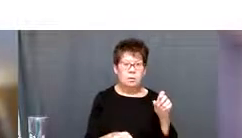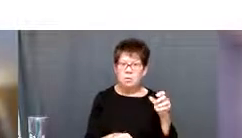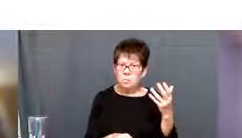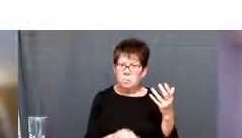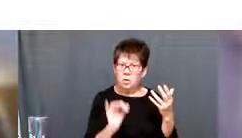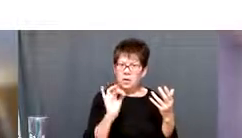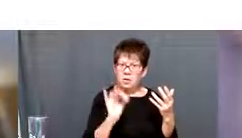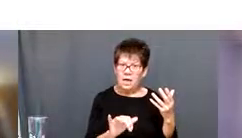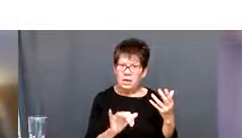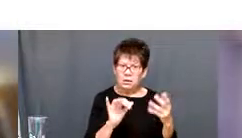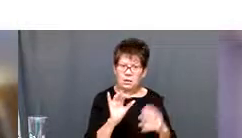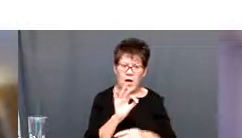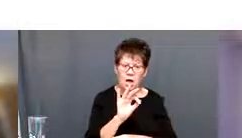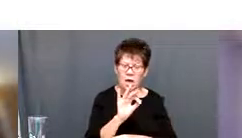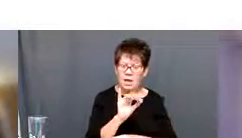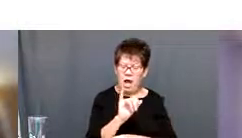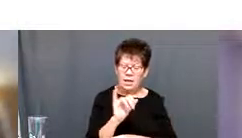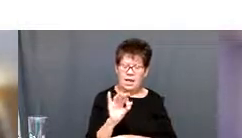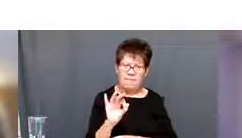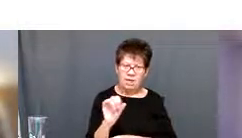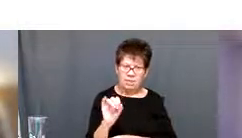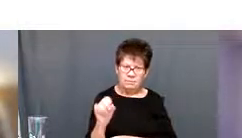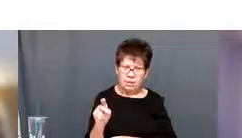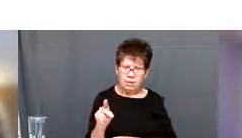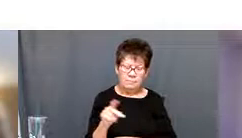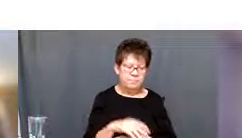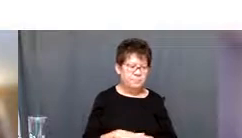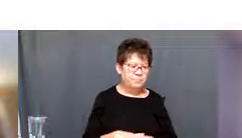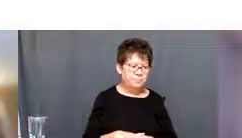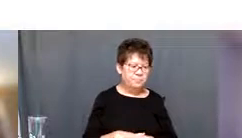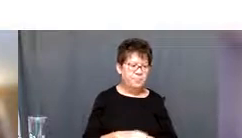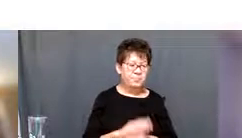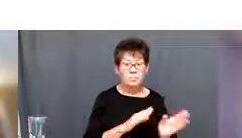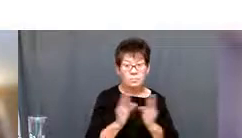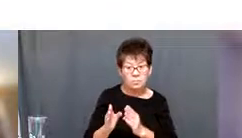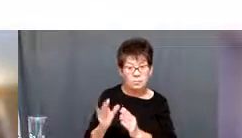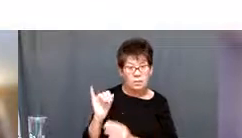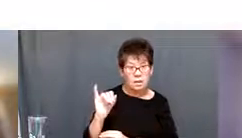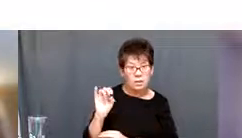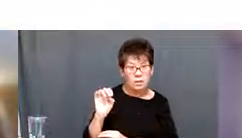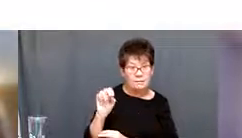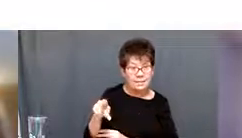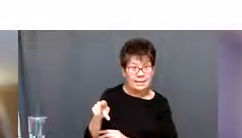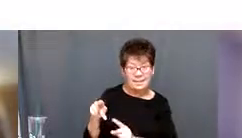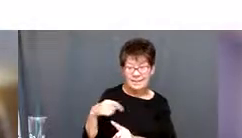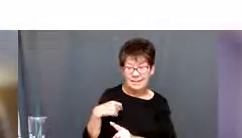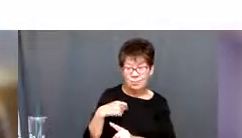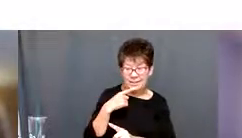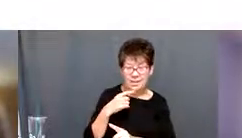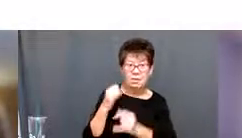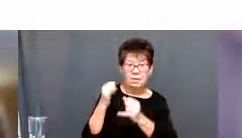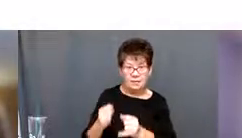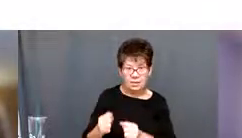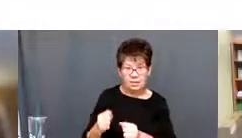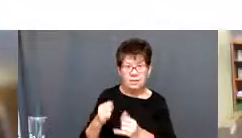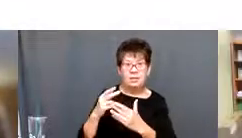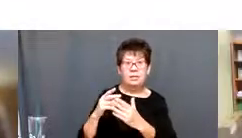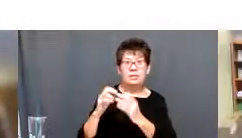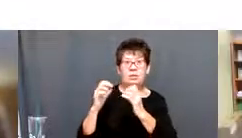are some of the things that an IFSP really assists with. An IEP, as we mentioned, is an individualized